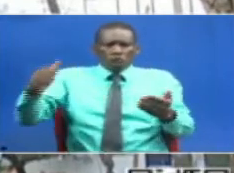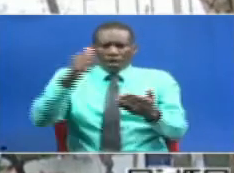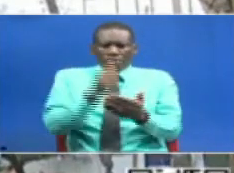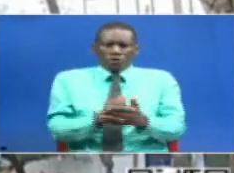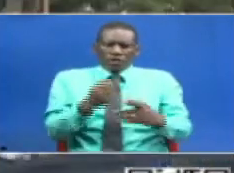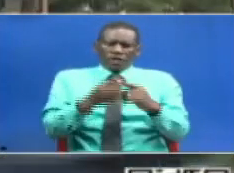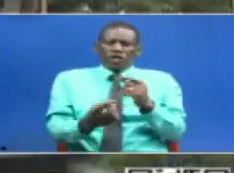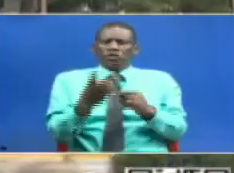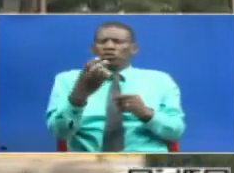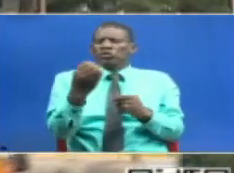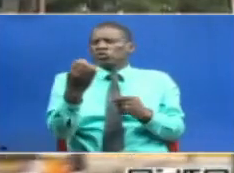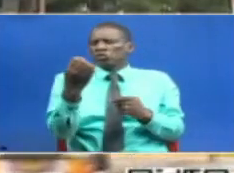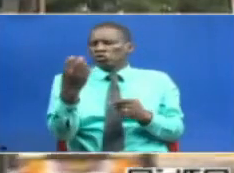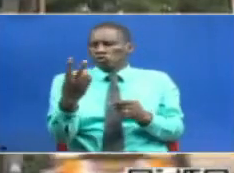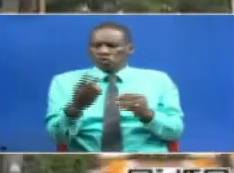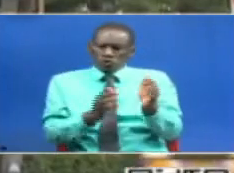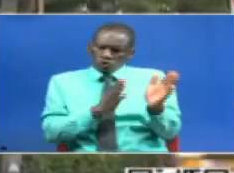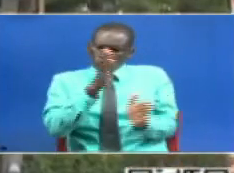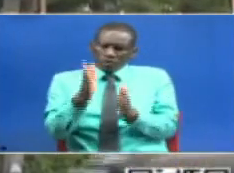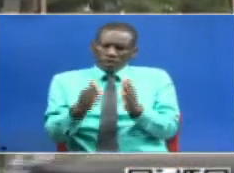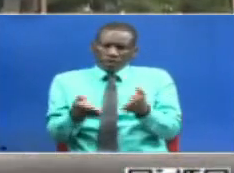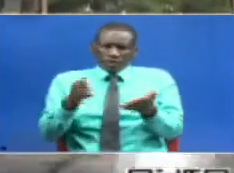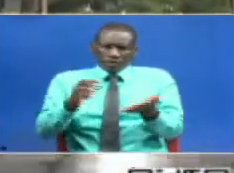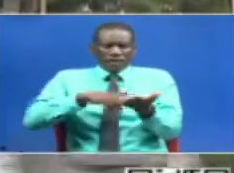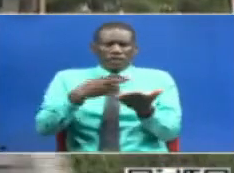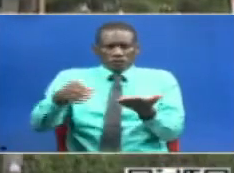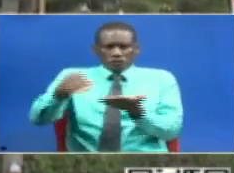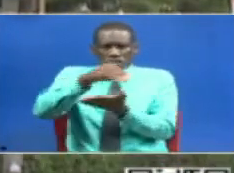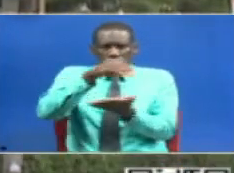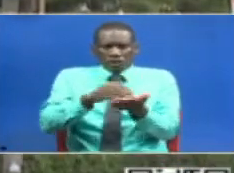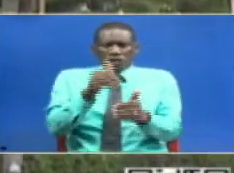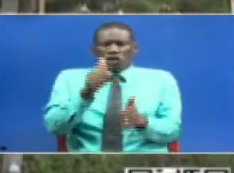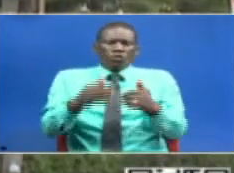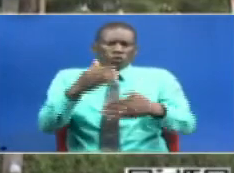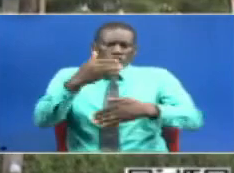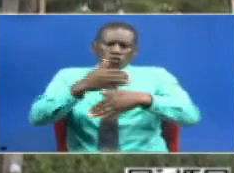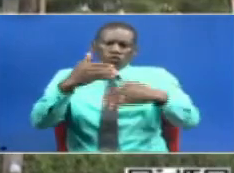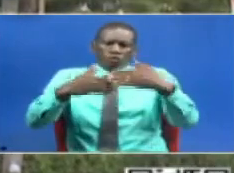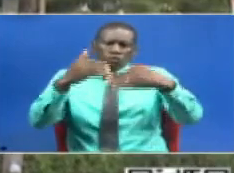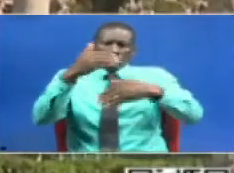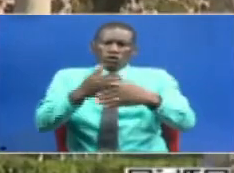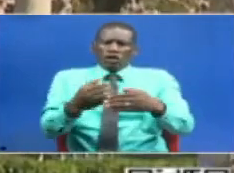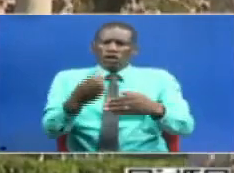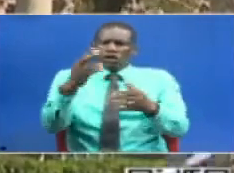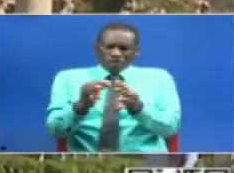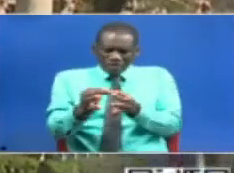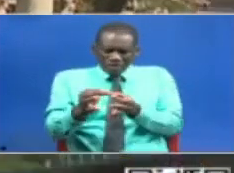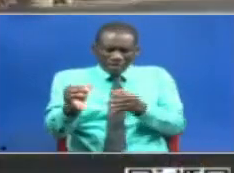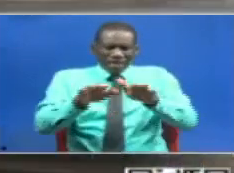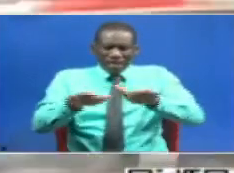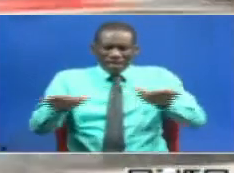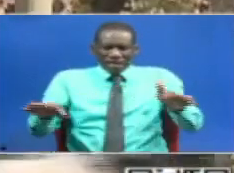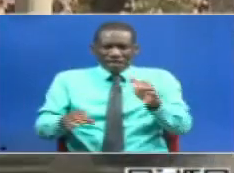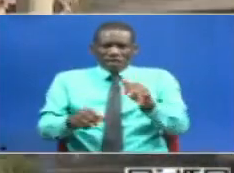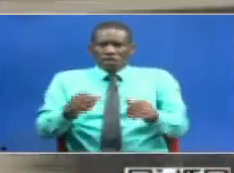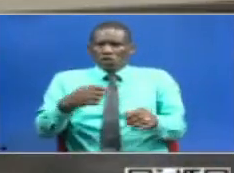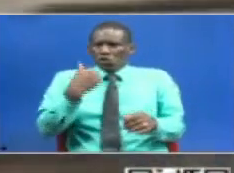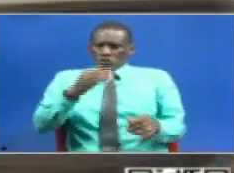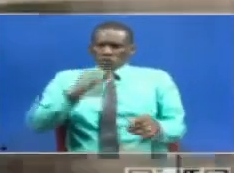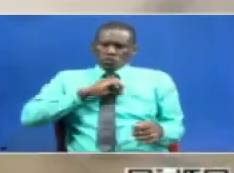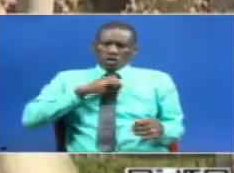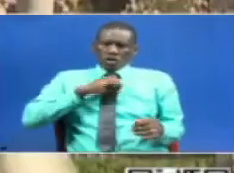2002 to design the Karen Resource Centre, which was to be constructed on a 20-acre parcel of land whose ownership has been